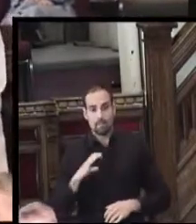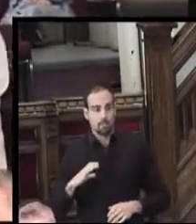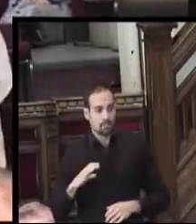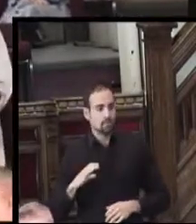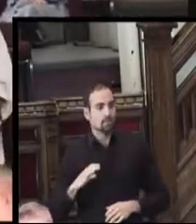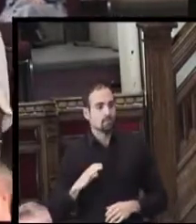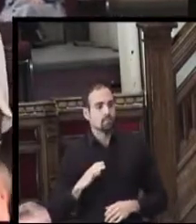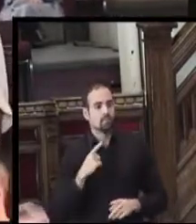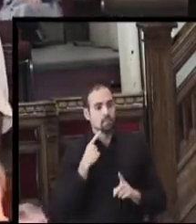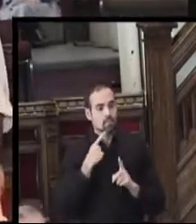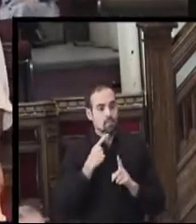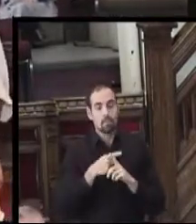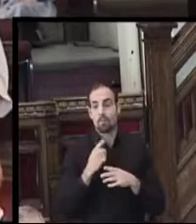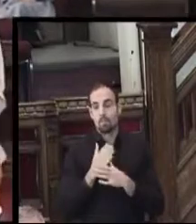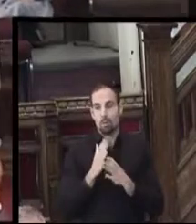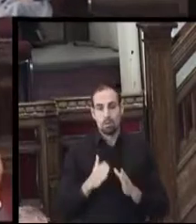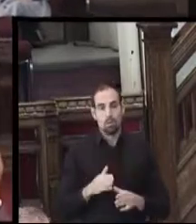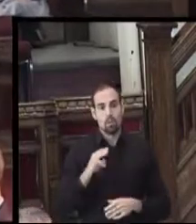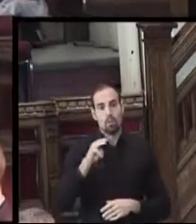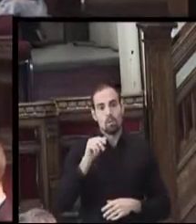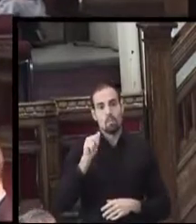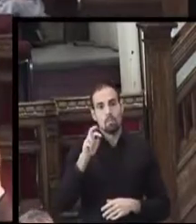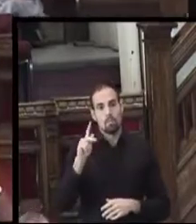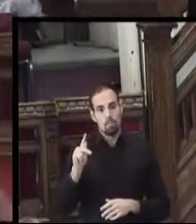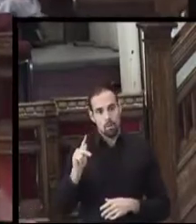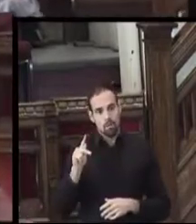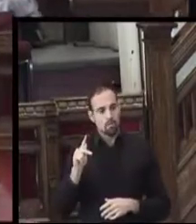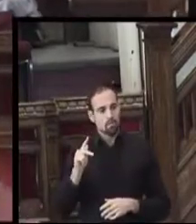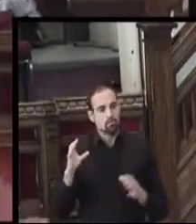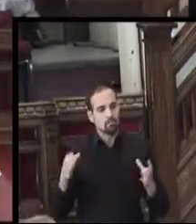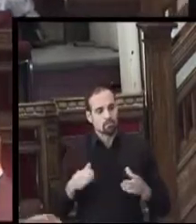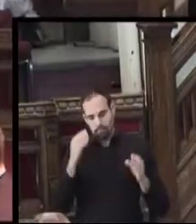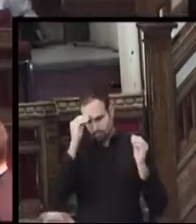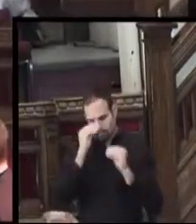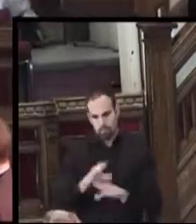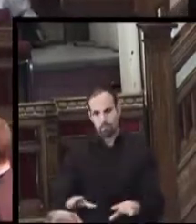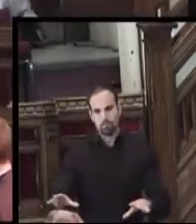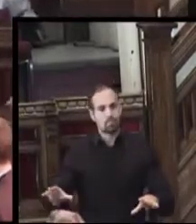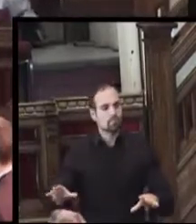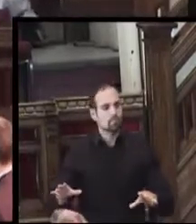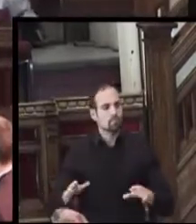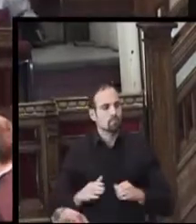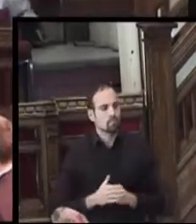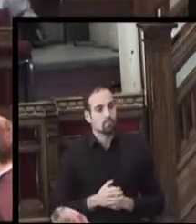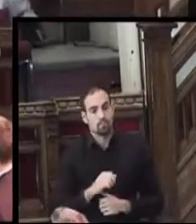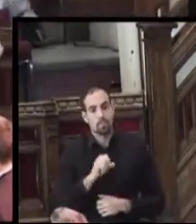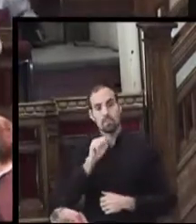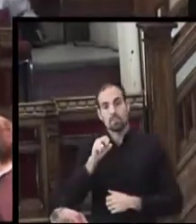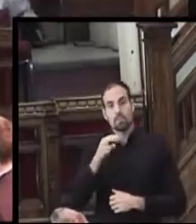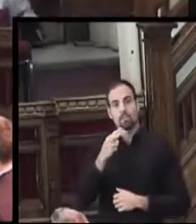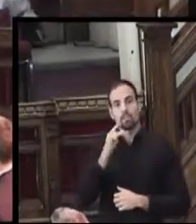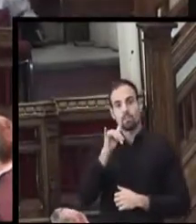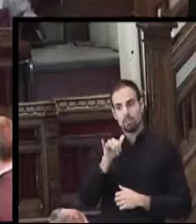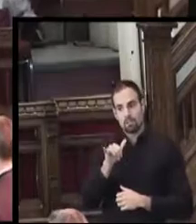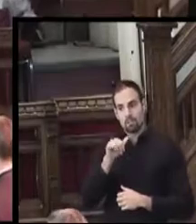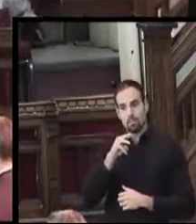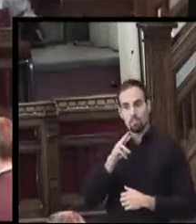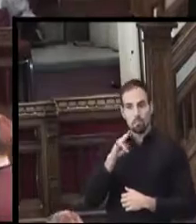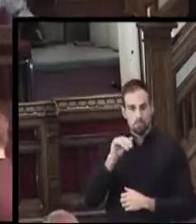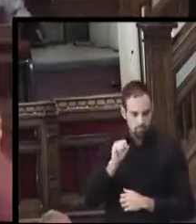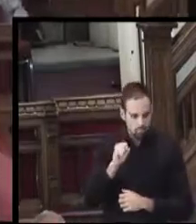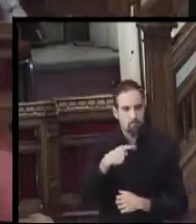come forward as we have a brief blessing. And Shelley Morris, our executive director, I invite you to come down as well.